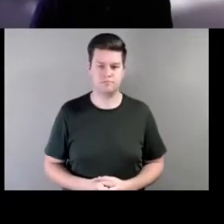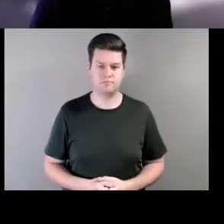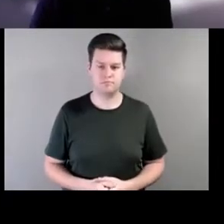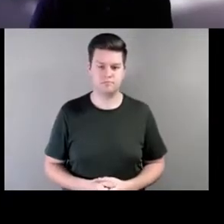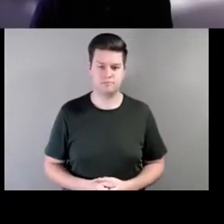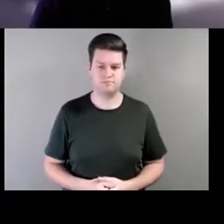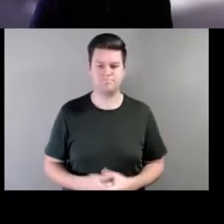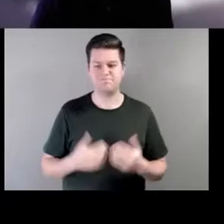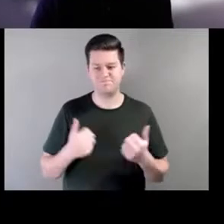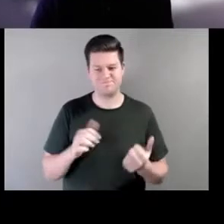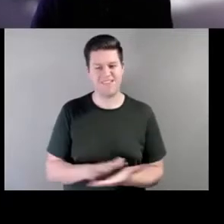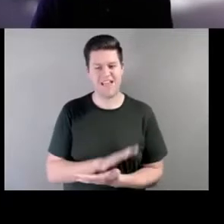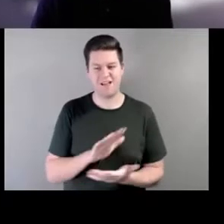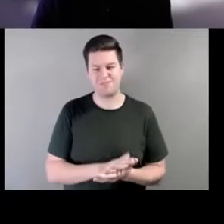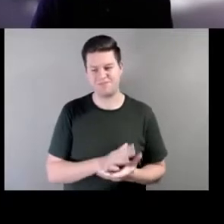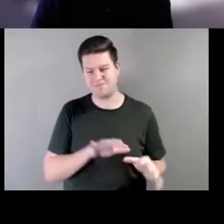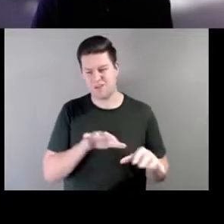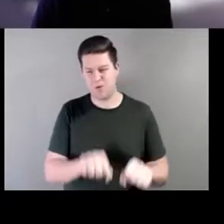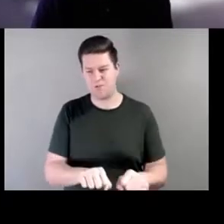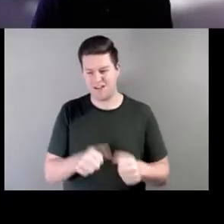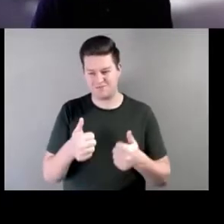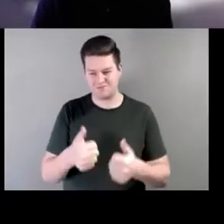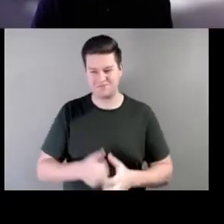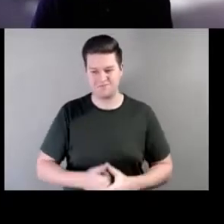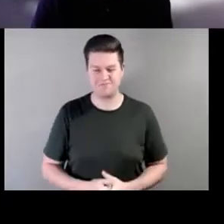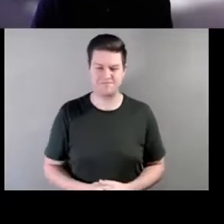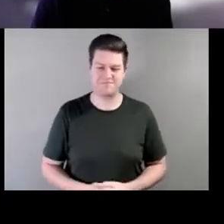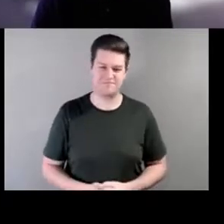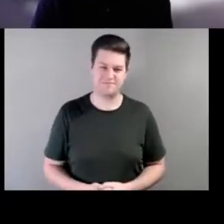Yep, that's fine, Em. I'm just...